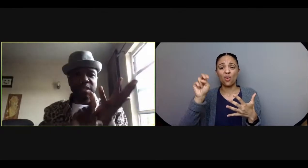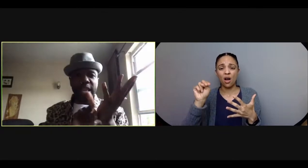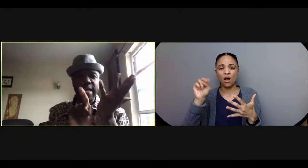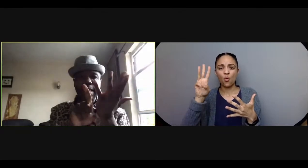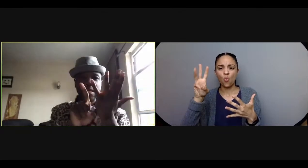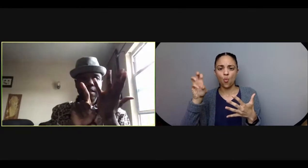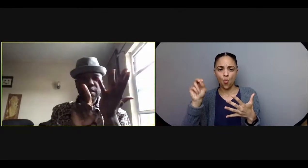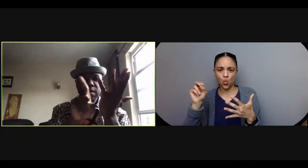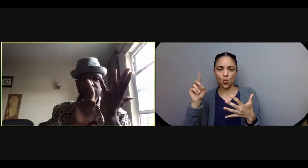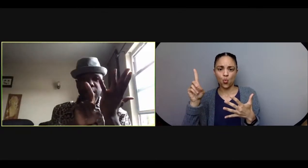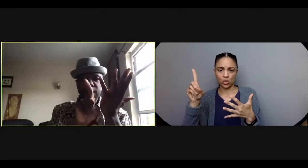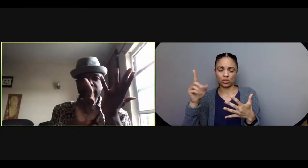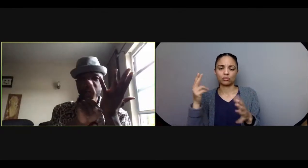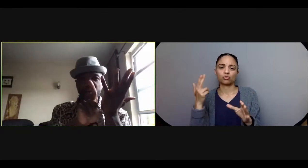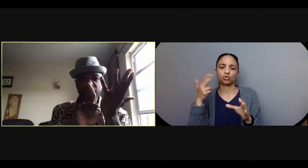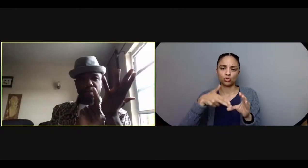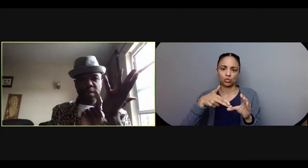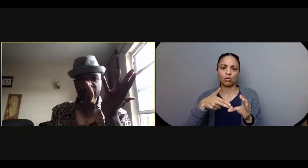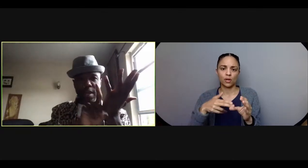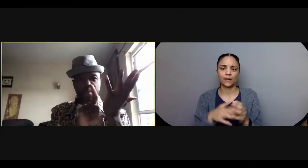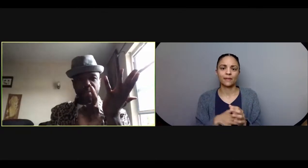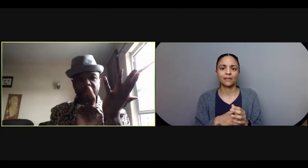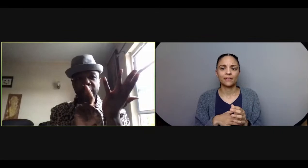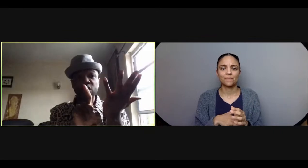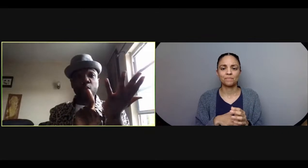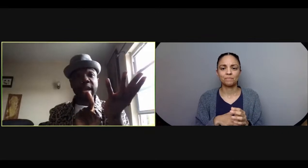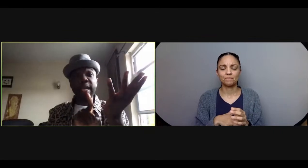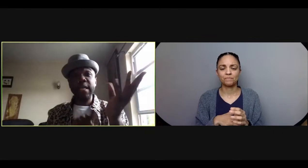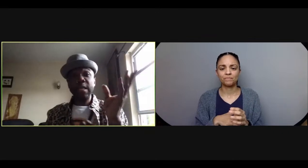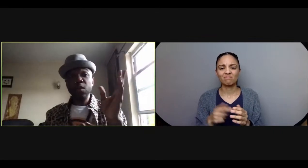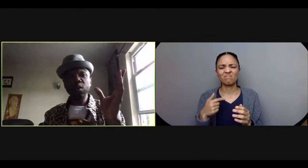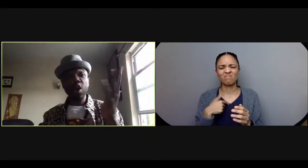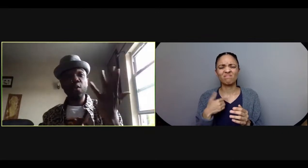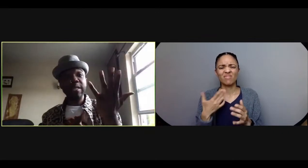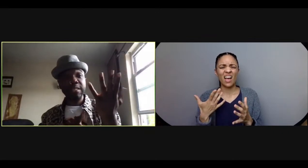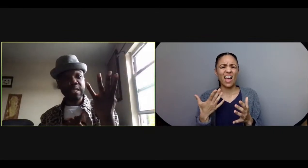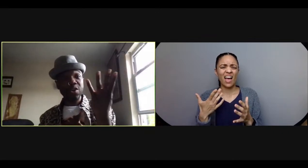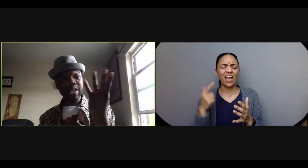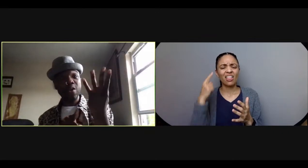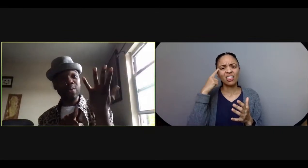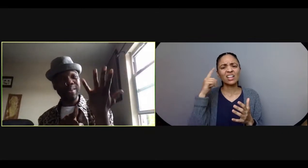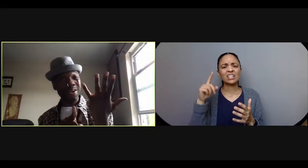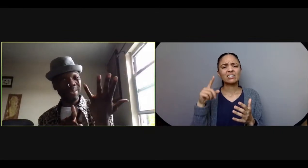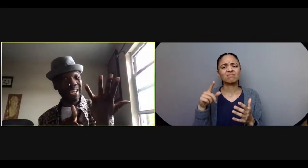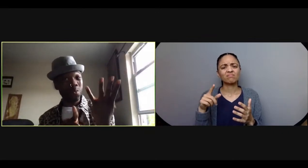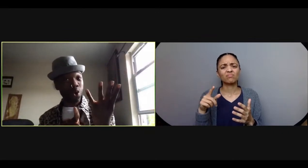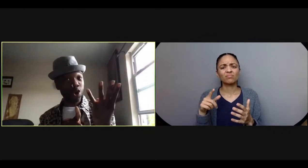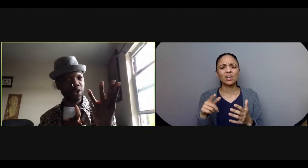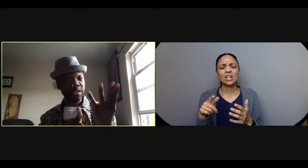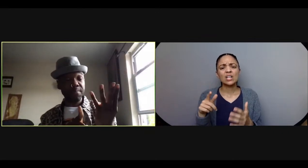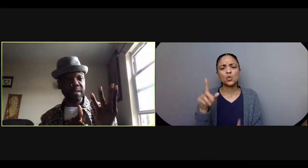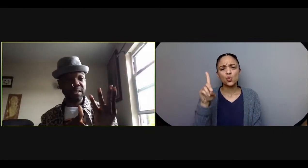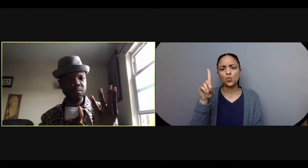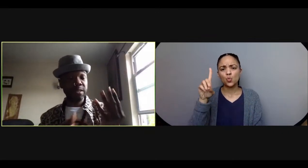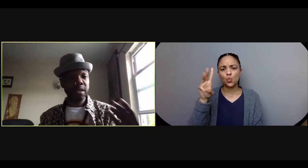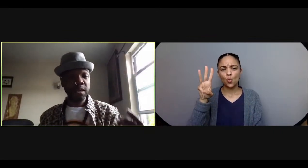like here, you know what I mean? Because Dwayne was always, he always had work or something, because he